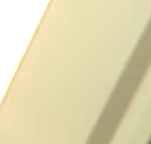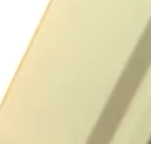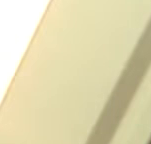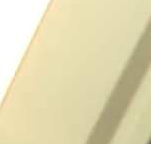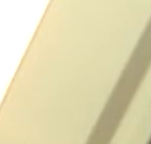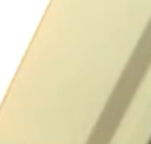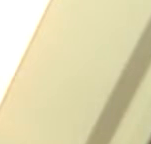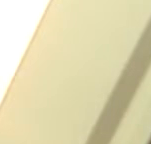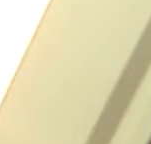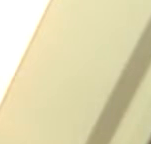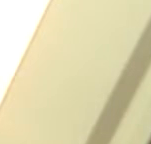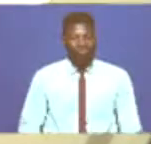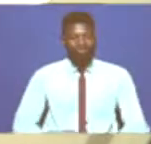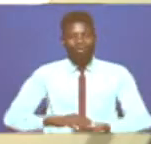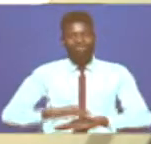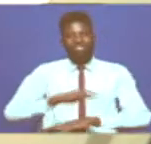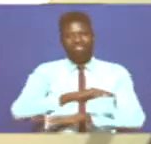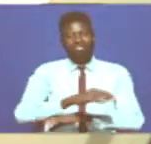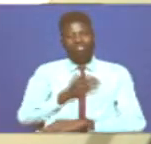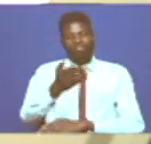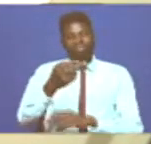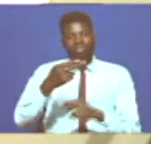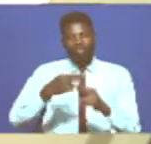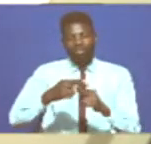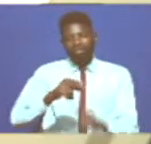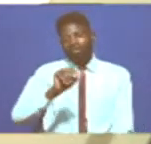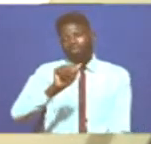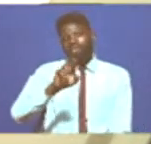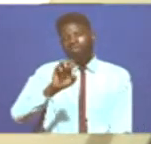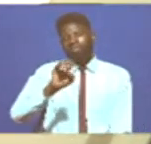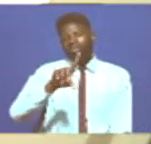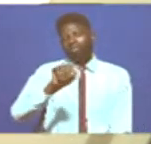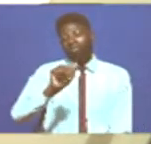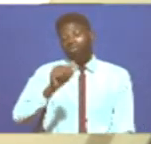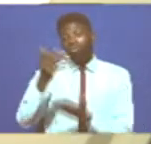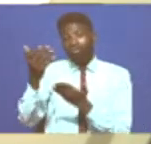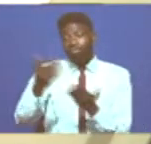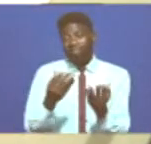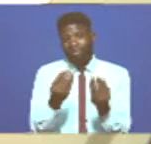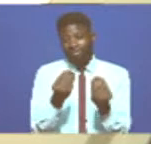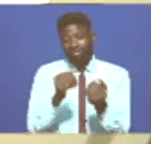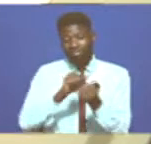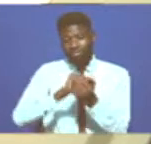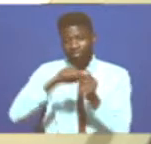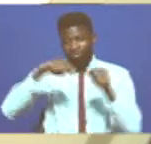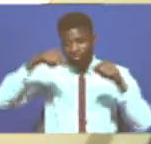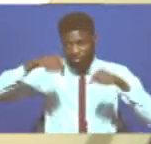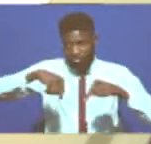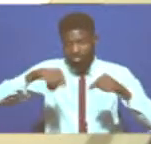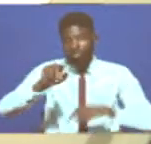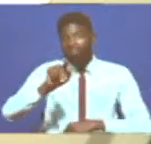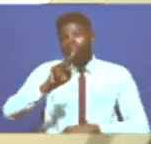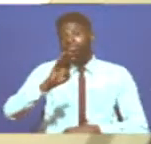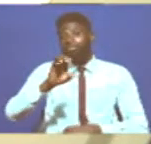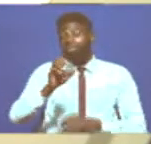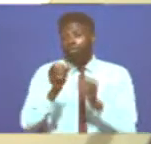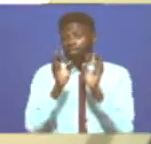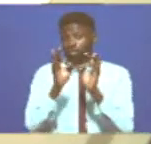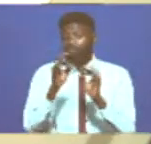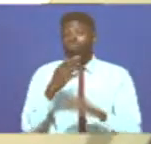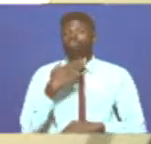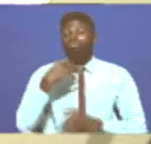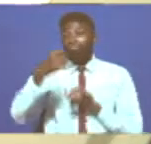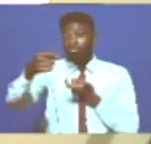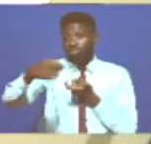And a very good evening to you. My name is Shiksha Arora. Welcome to Easy Friday right here on KBC Channel 1. Remember, if you'd like to get in touch with us, please